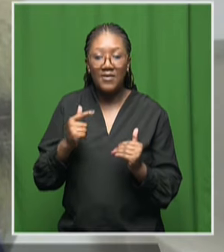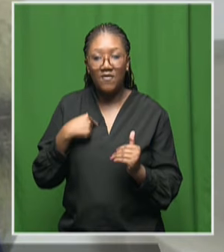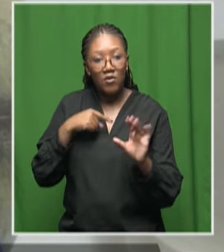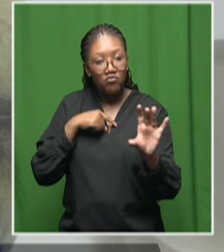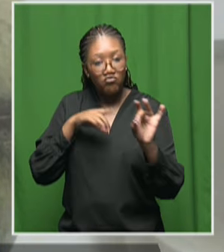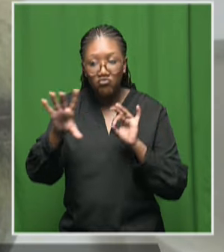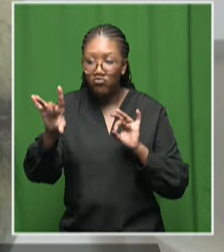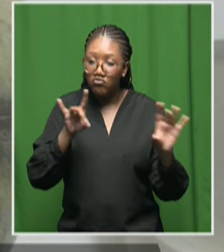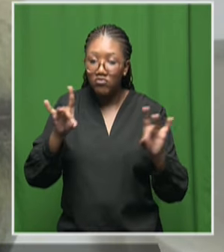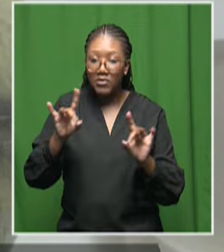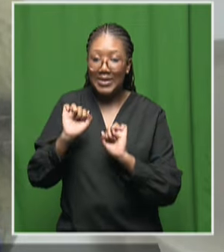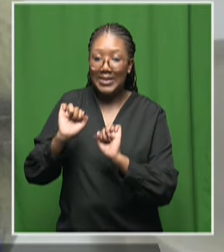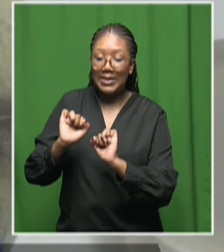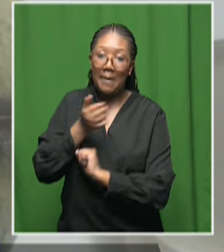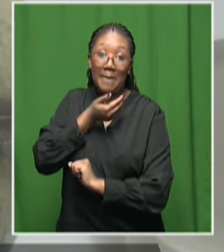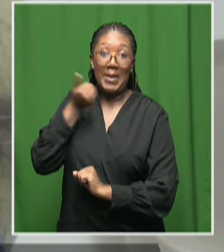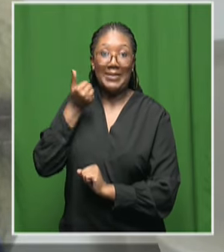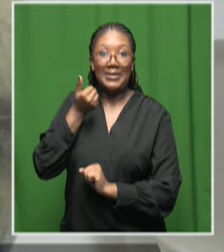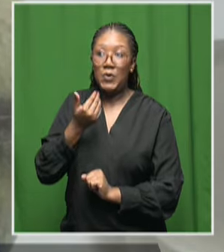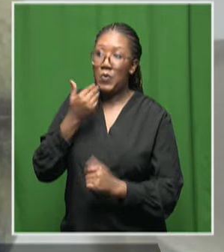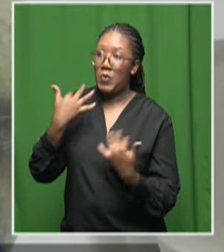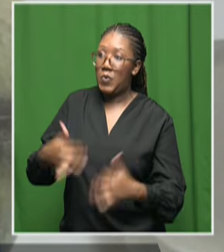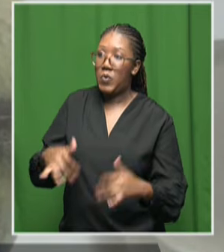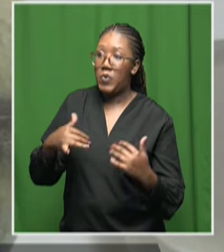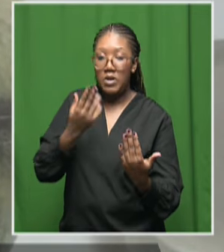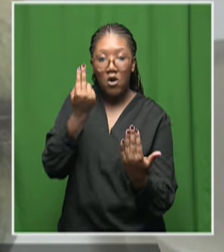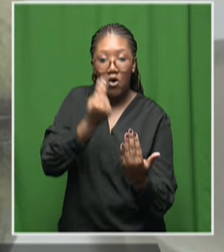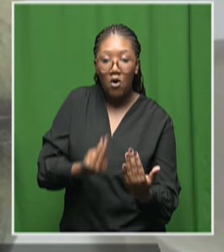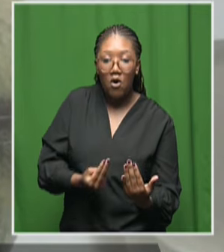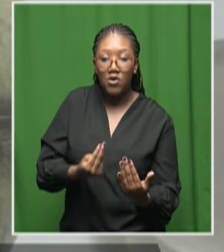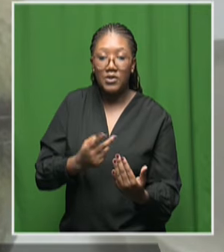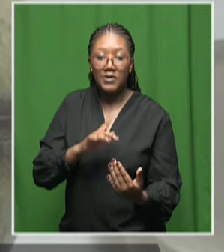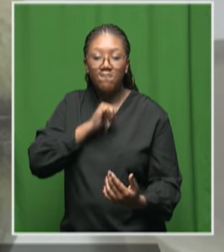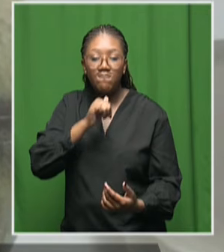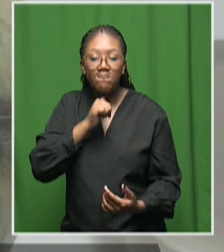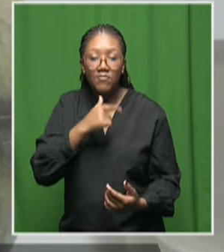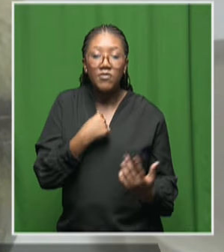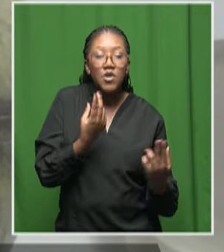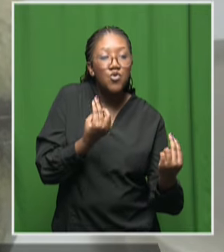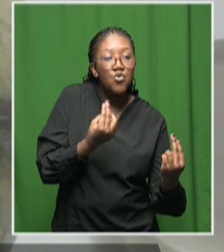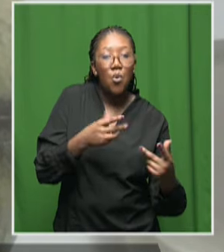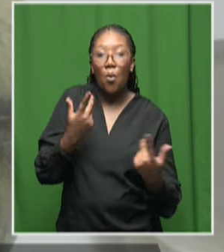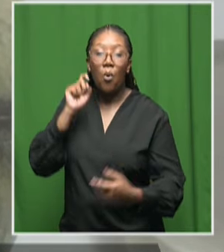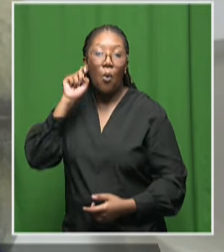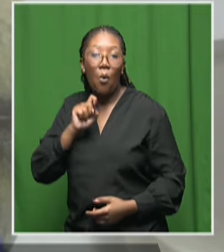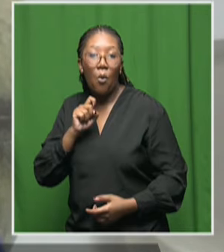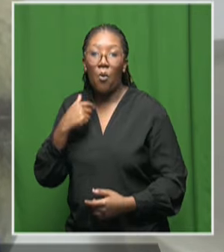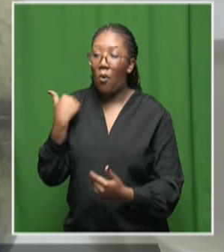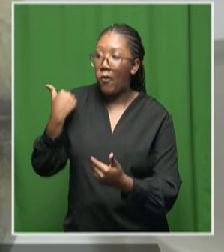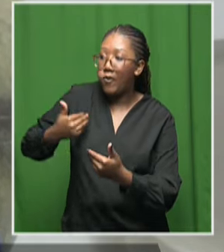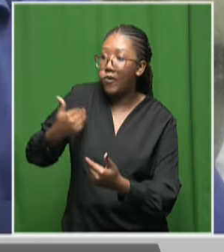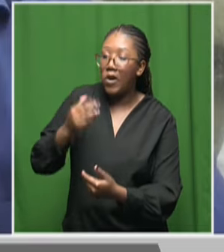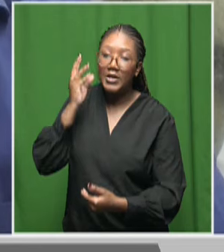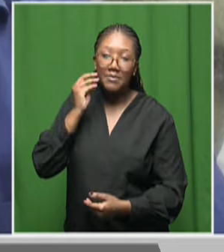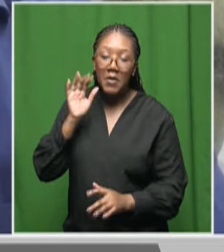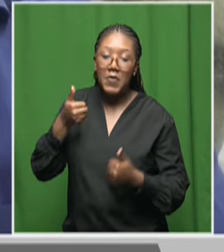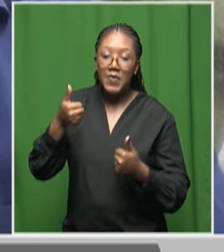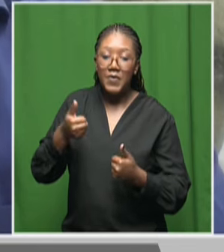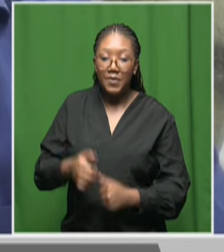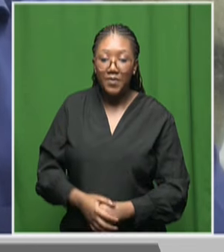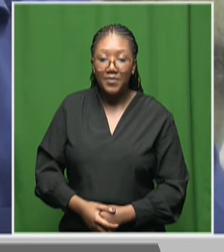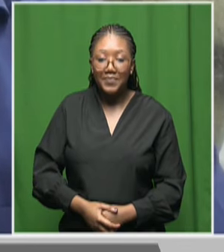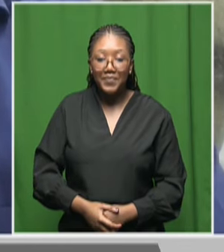of their criteria, they pick the best works, no matter if you're mid-career, emerging, or professional. Yeah, so I actually want to